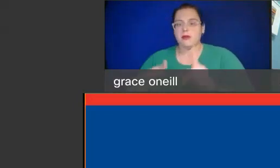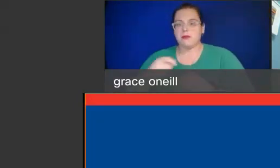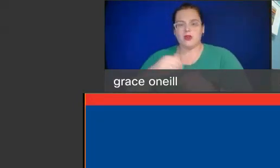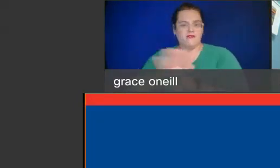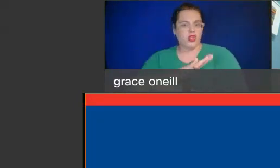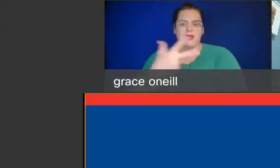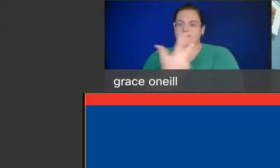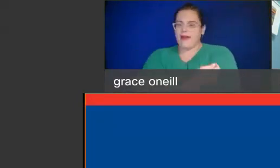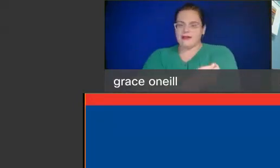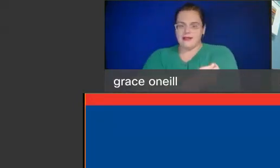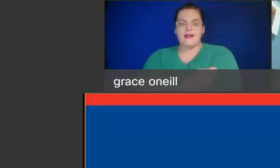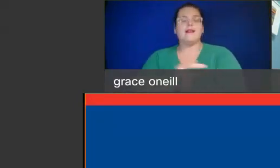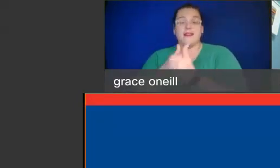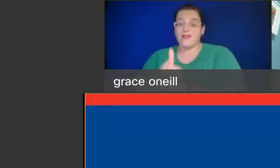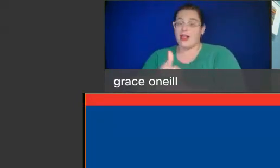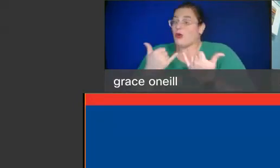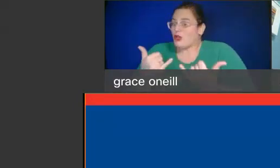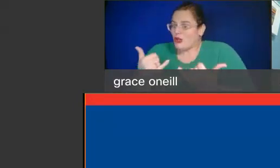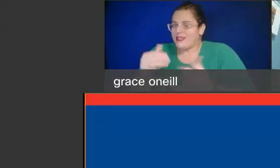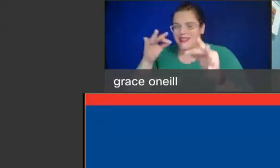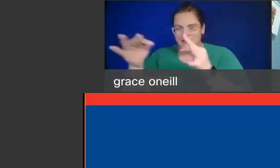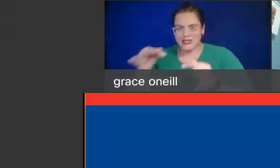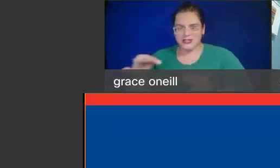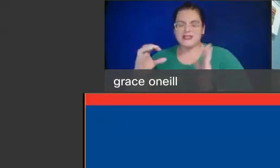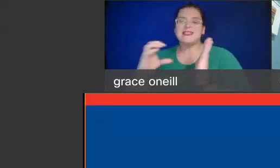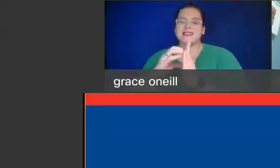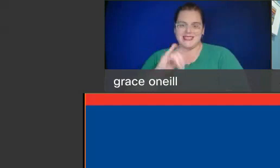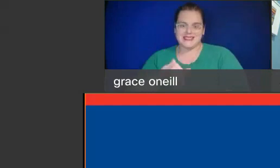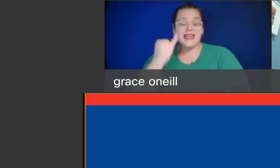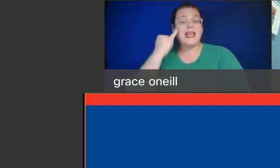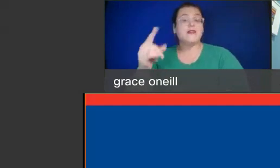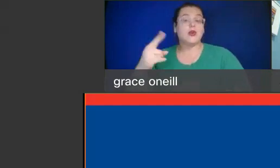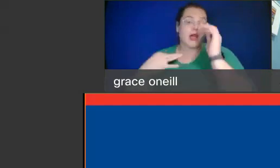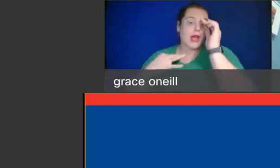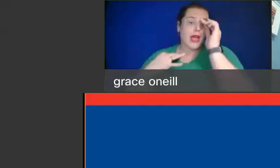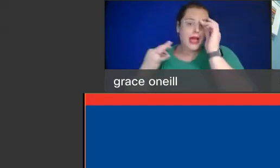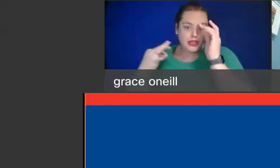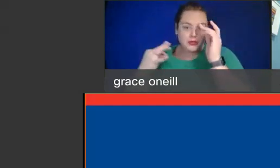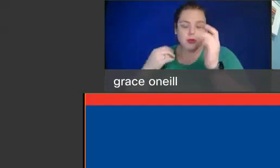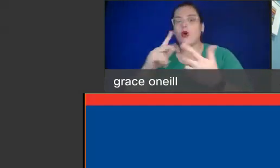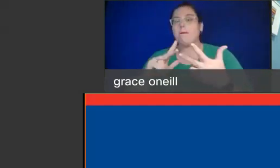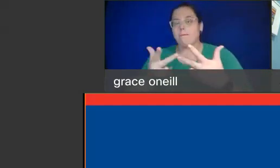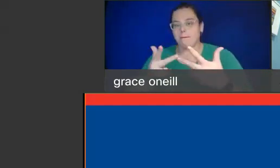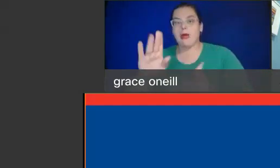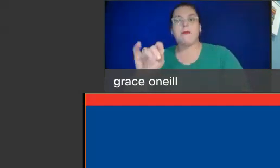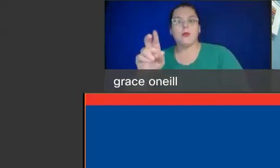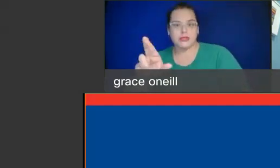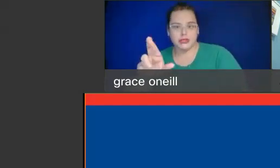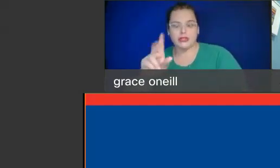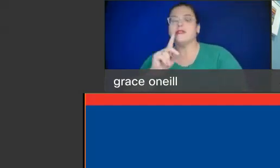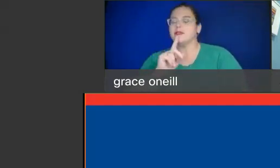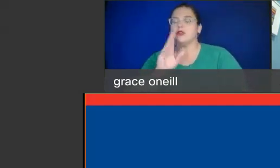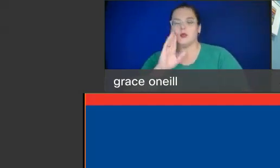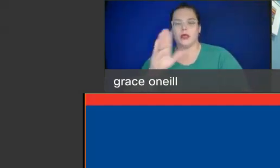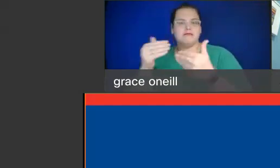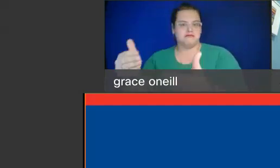By the CDC current definition, which is if you were eligible for a booster, you had a booster, which was of the